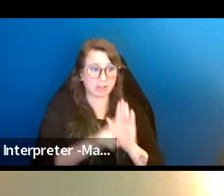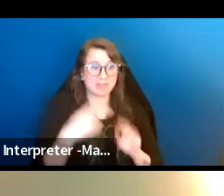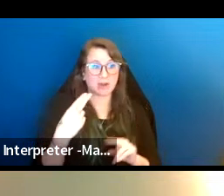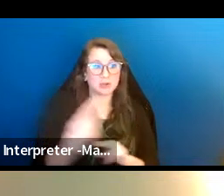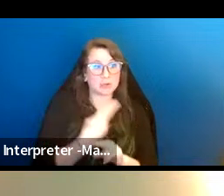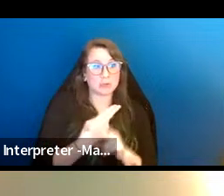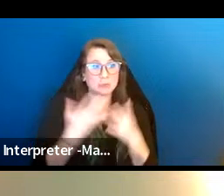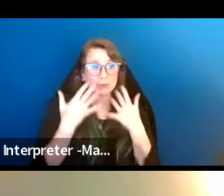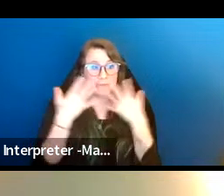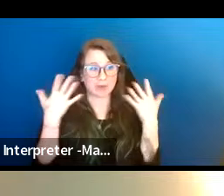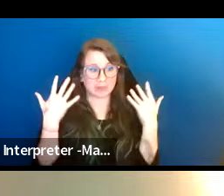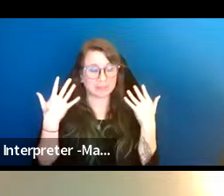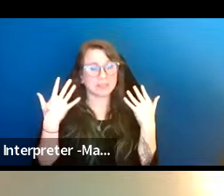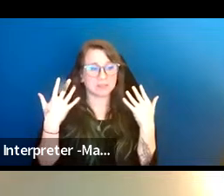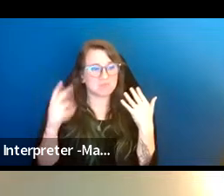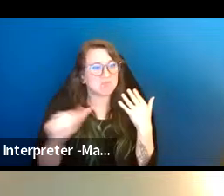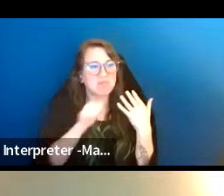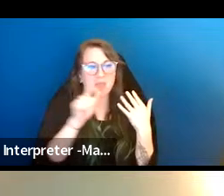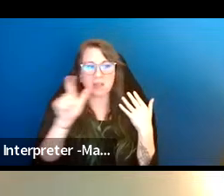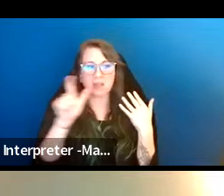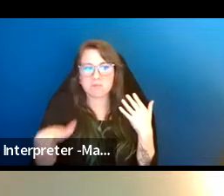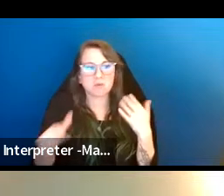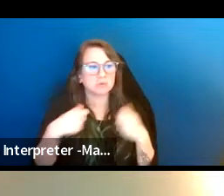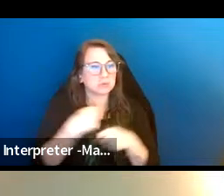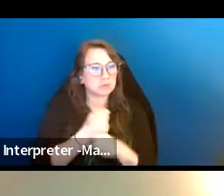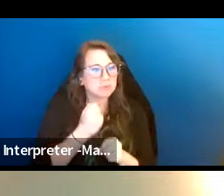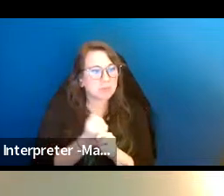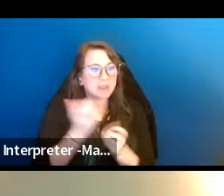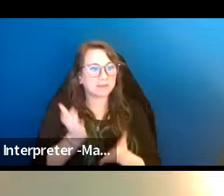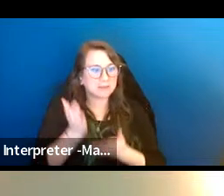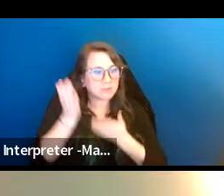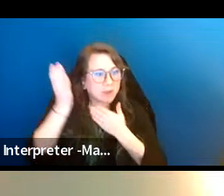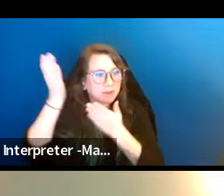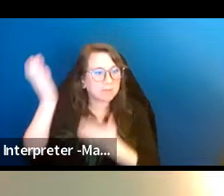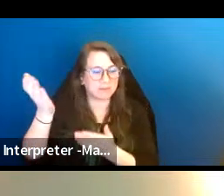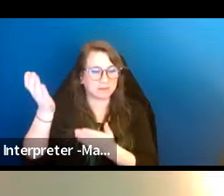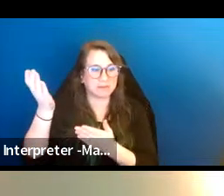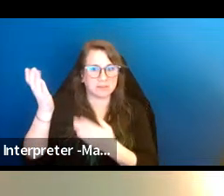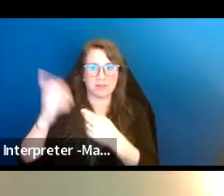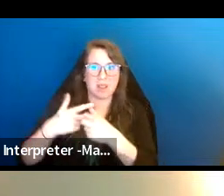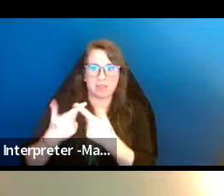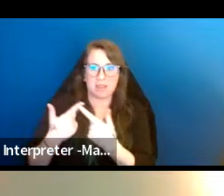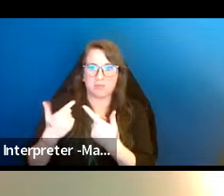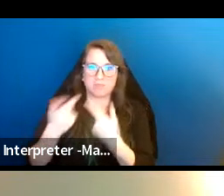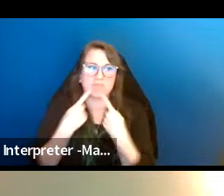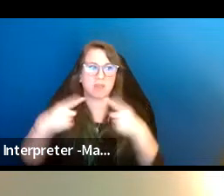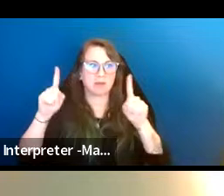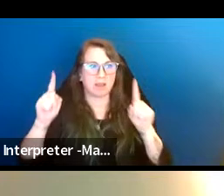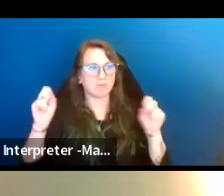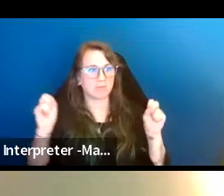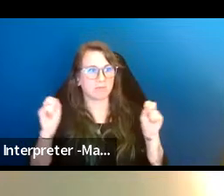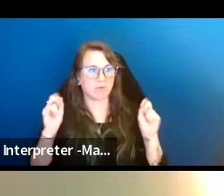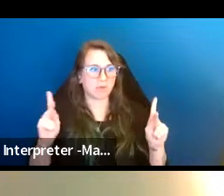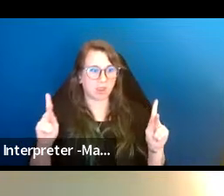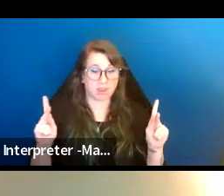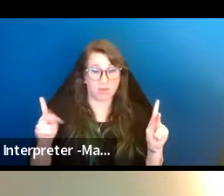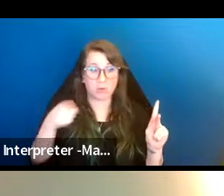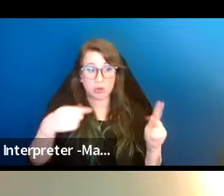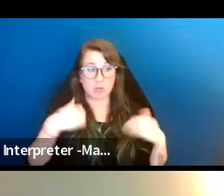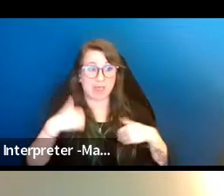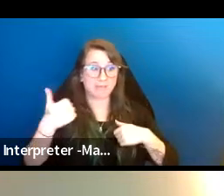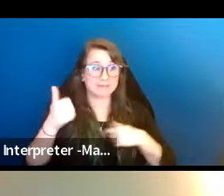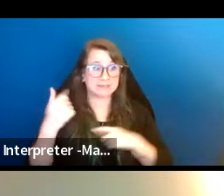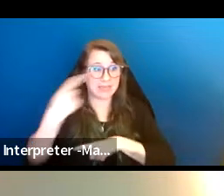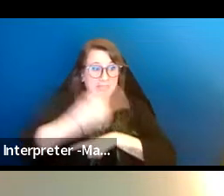friendly. They're not supposed to make these recommendations and then just announce, okay, well, you have 10